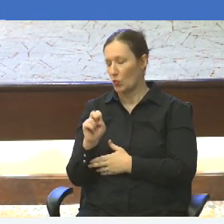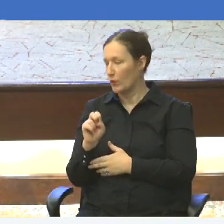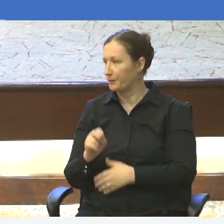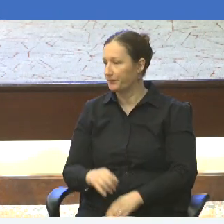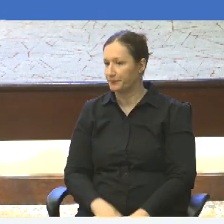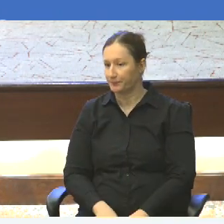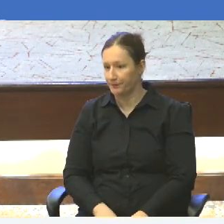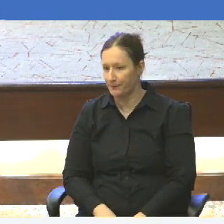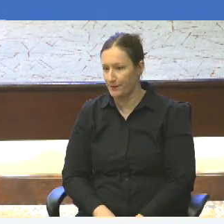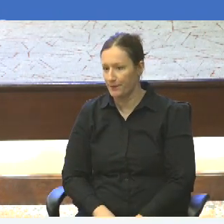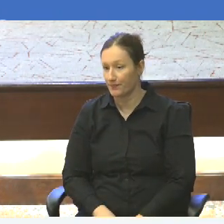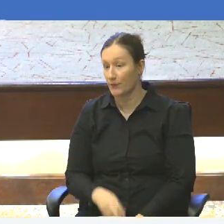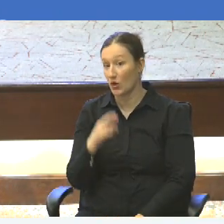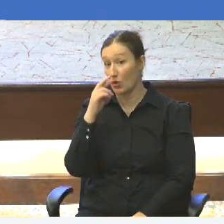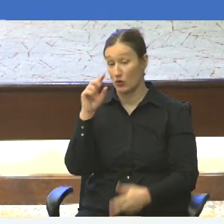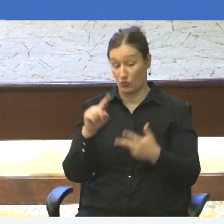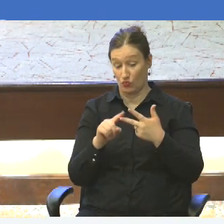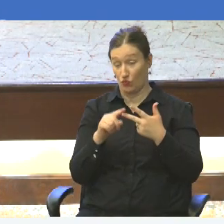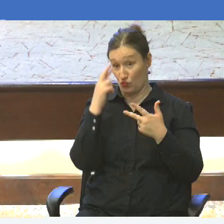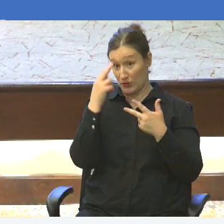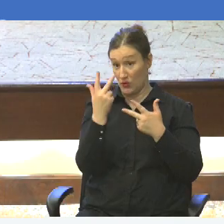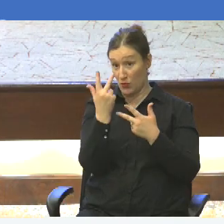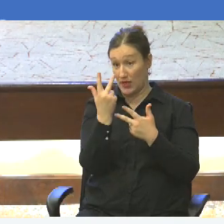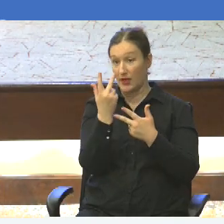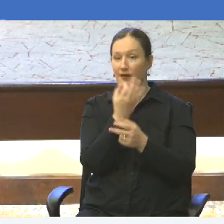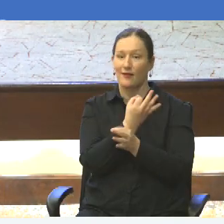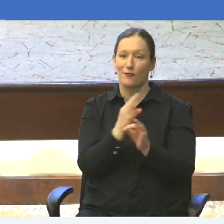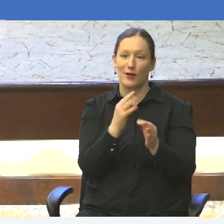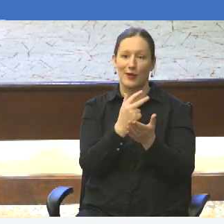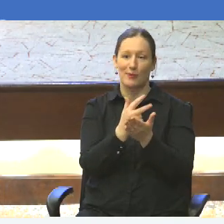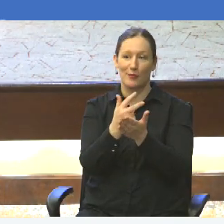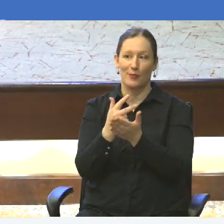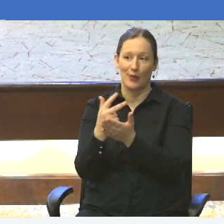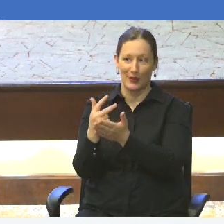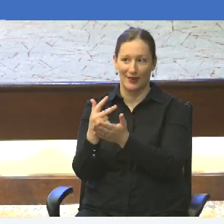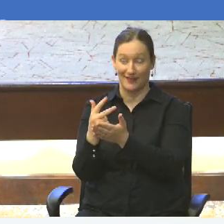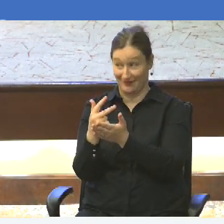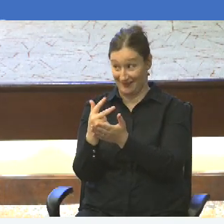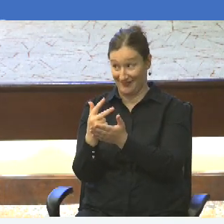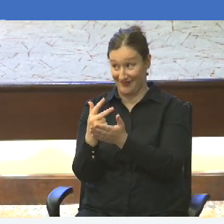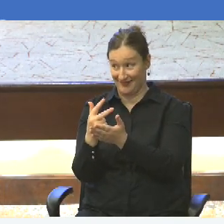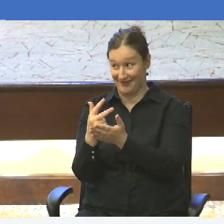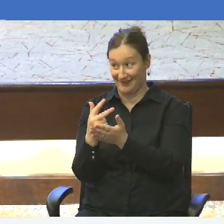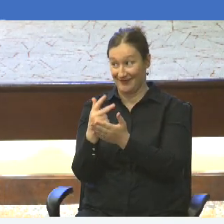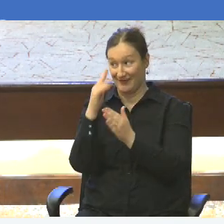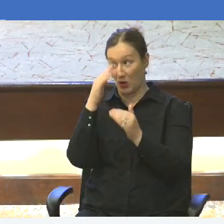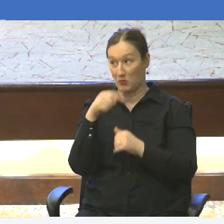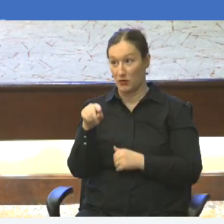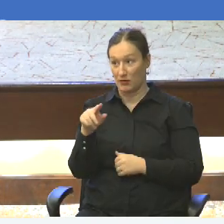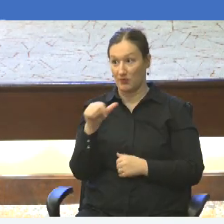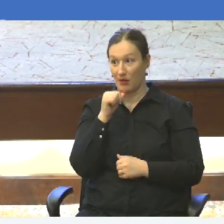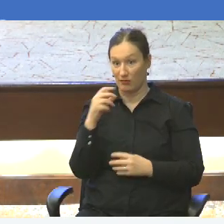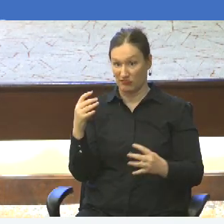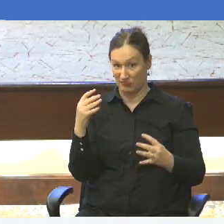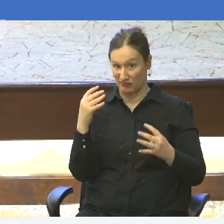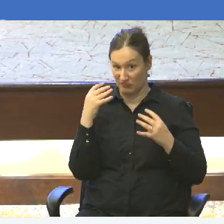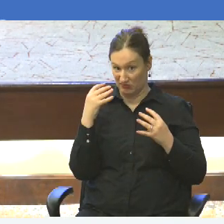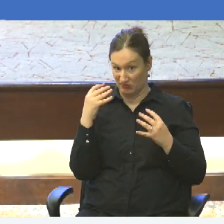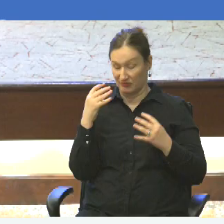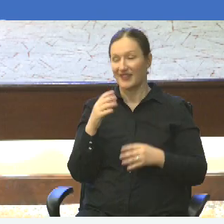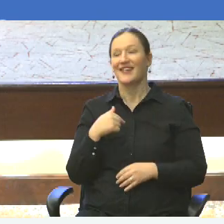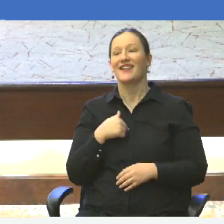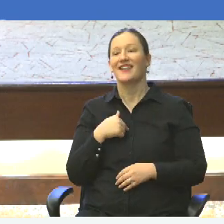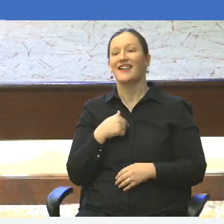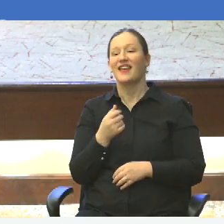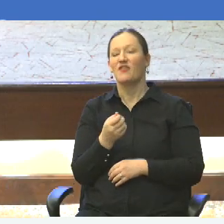Reason number 3, free parking. Hopefully the people at home aren't booing me right now. But I know that this subject comes up